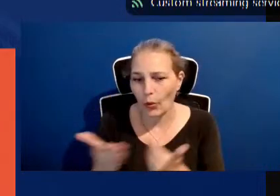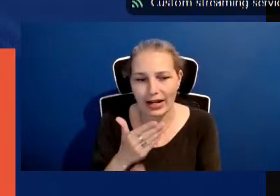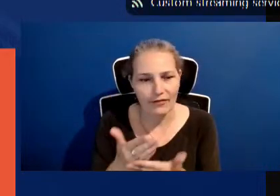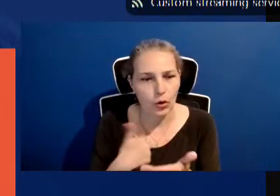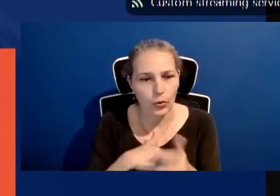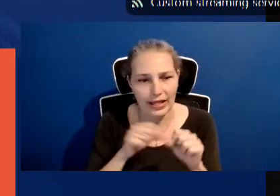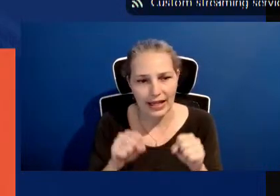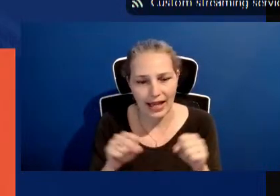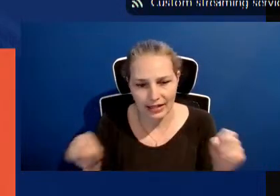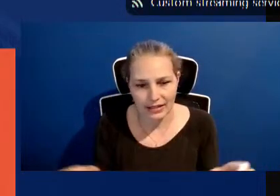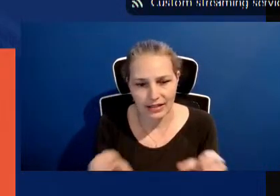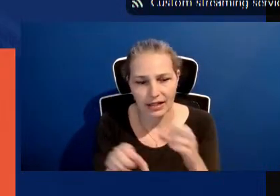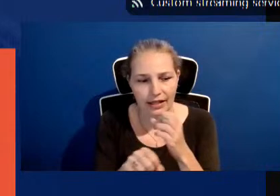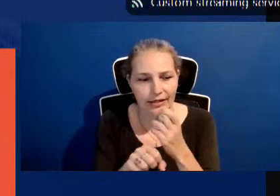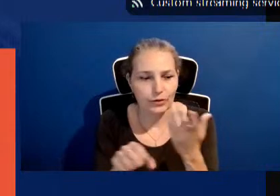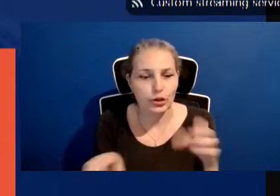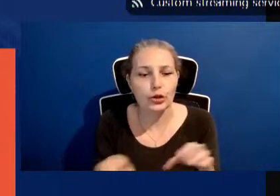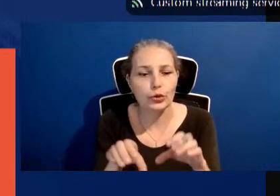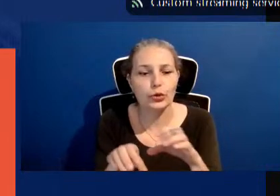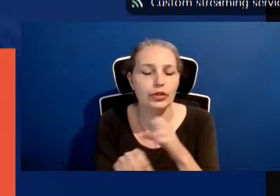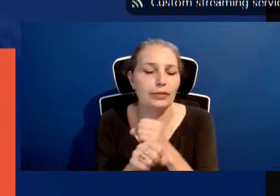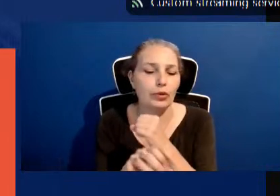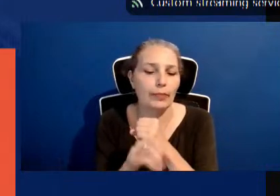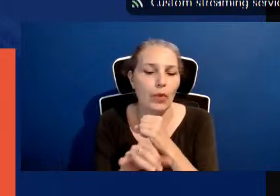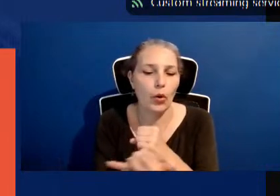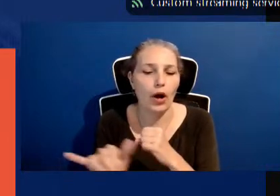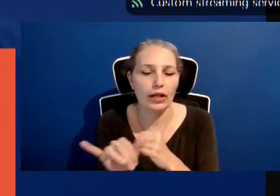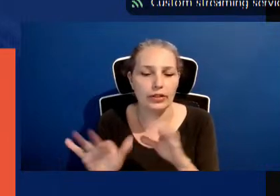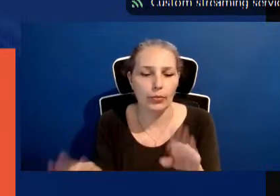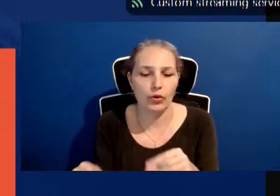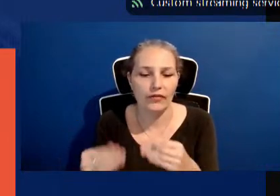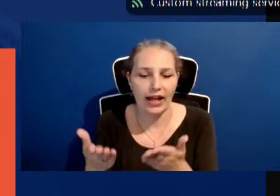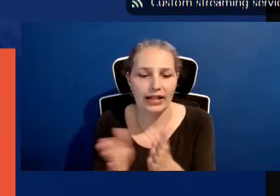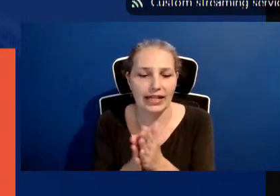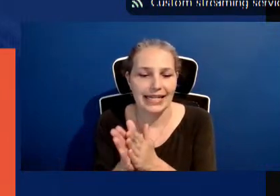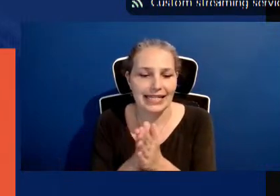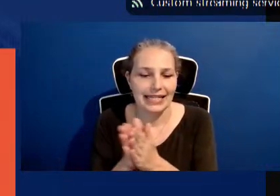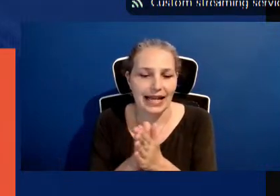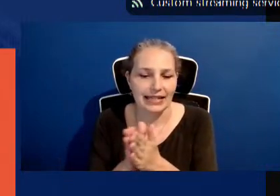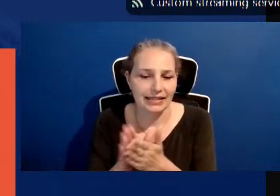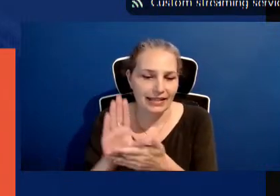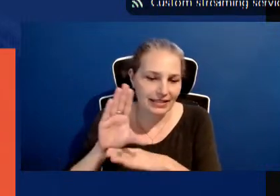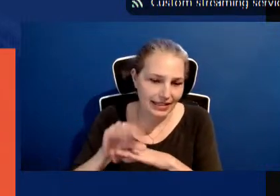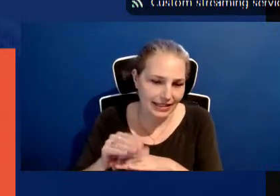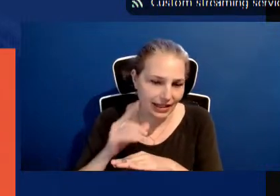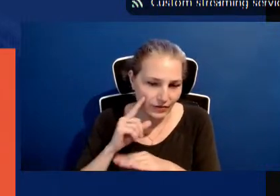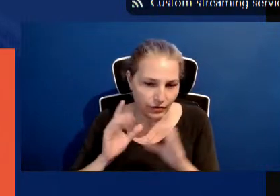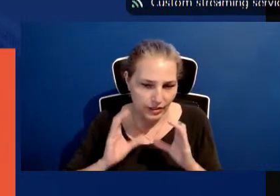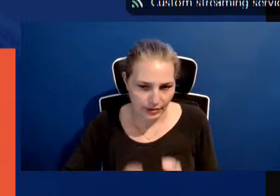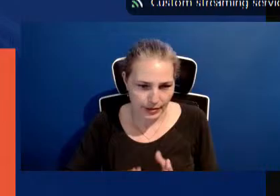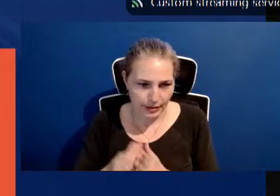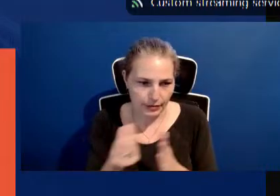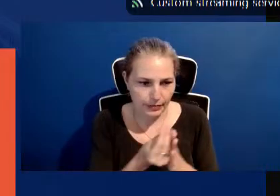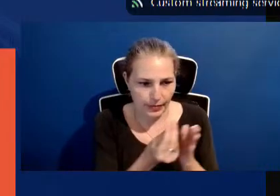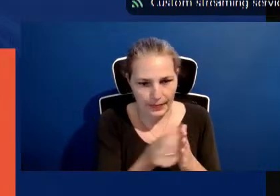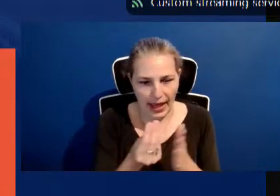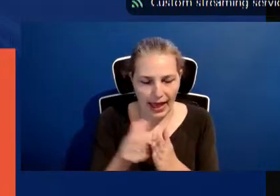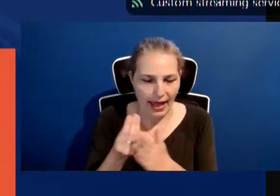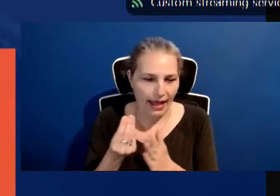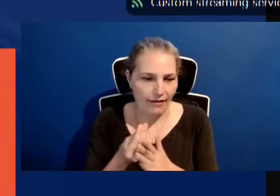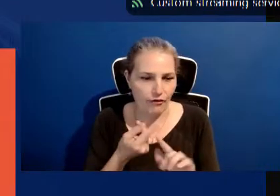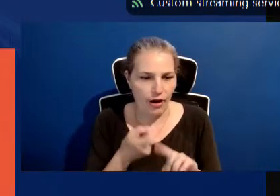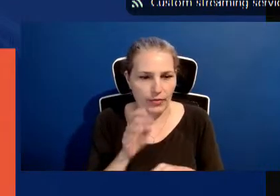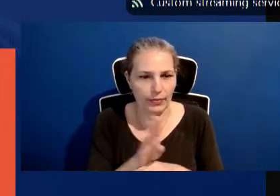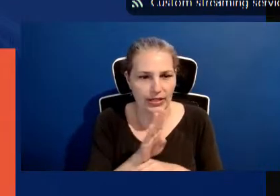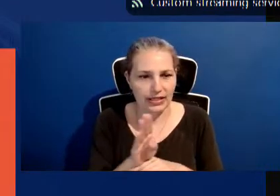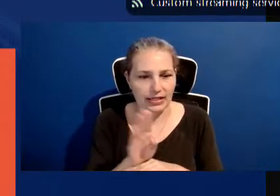them. We hope to provide incentives to customers to purchase from these businesses. We're hoping to provide these toolkits that